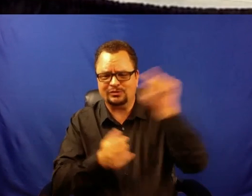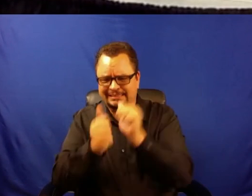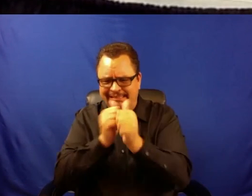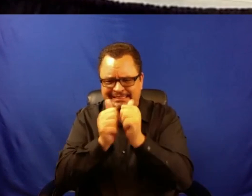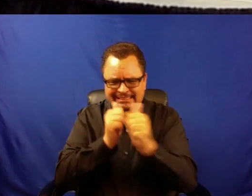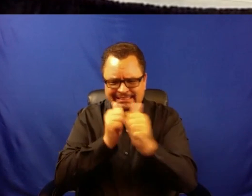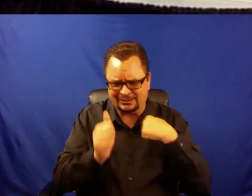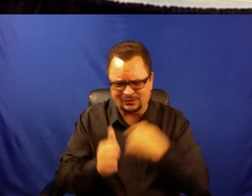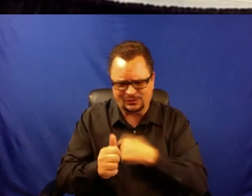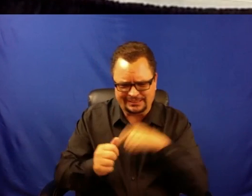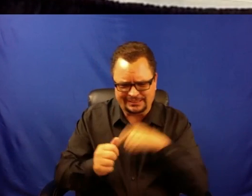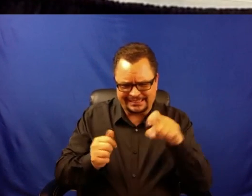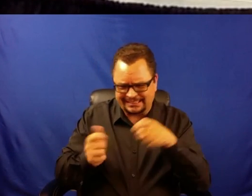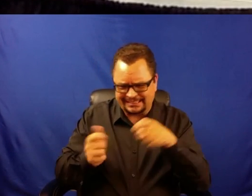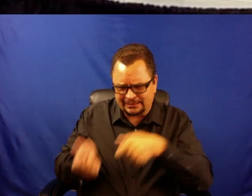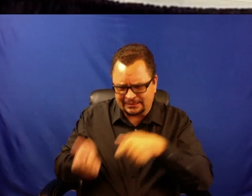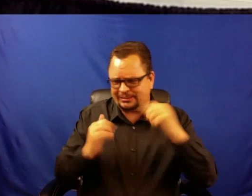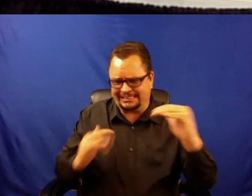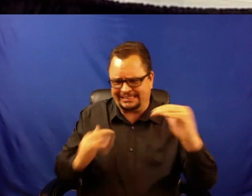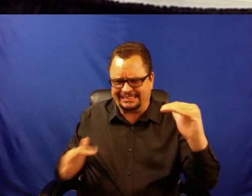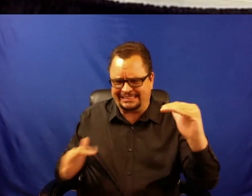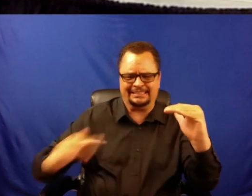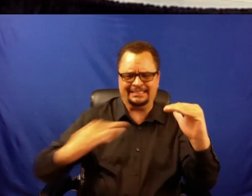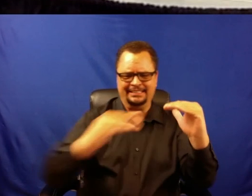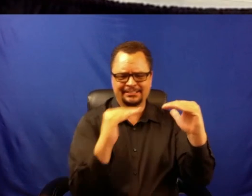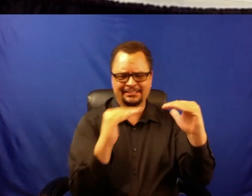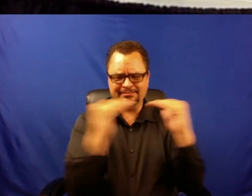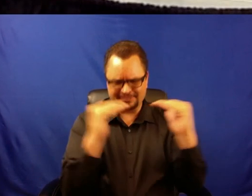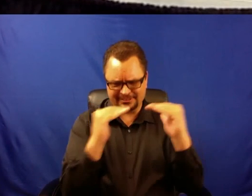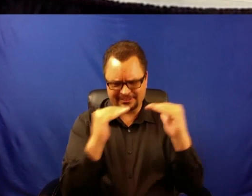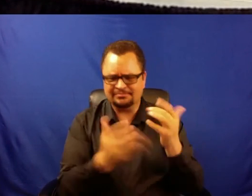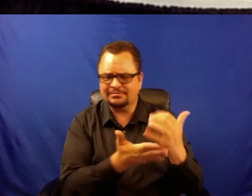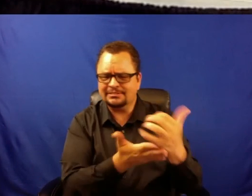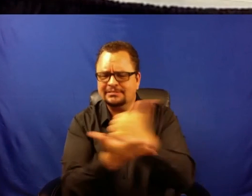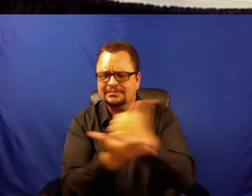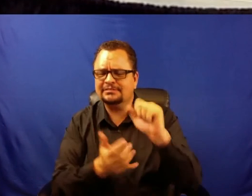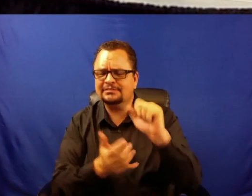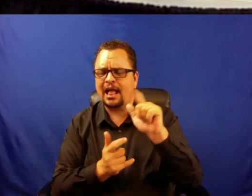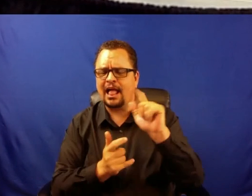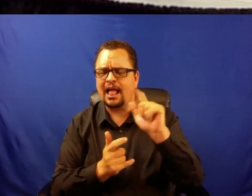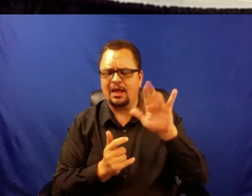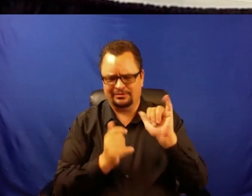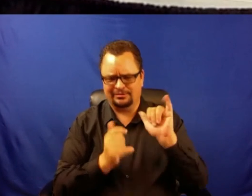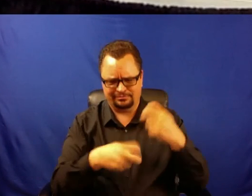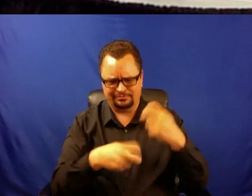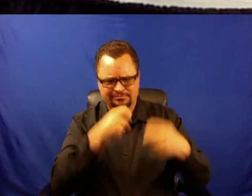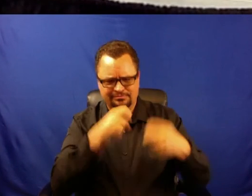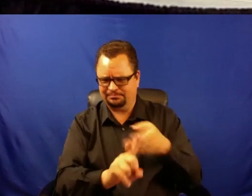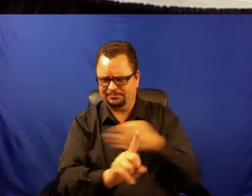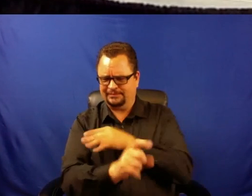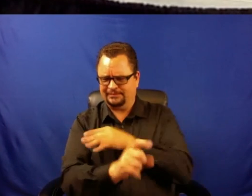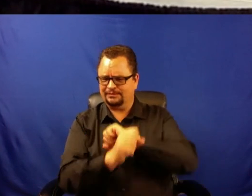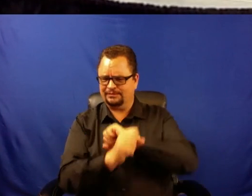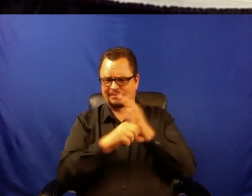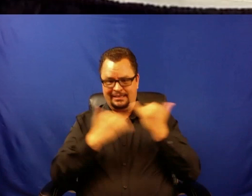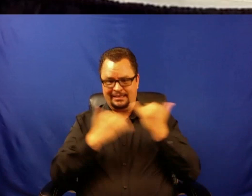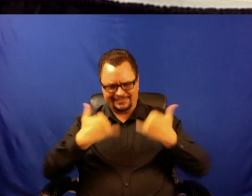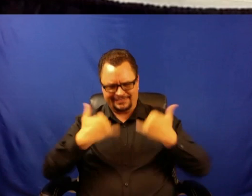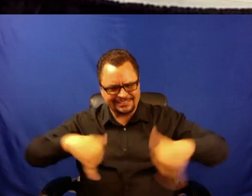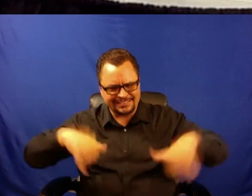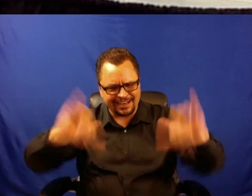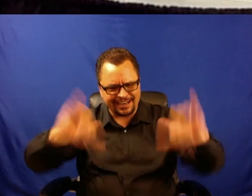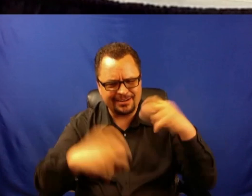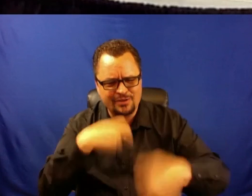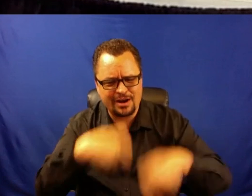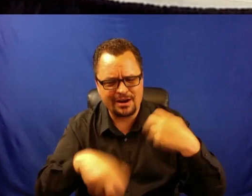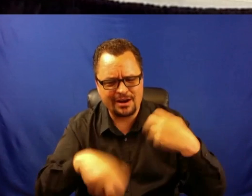be a problem. So you all are very supportive, and we couldn't mount this without you. I just wanted to let you